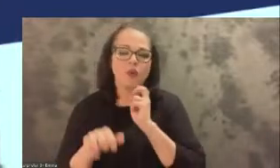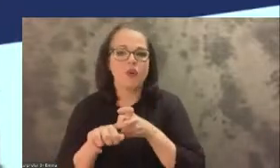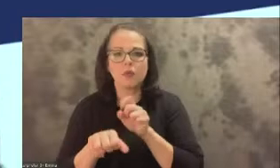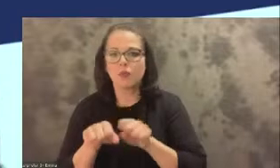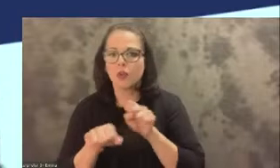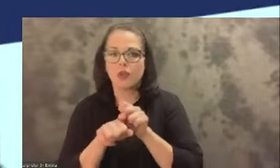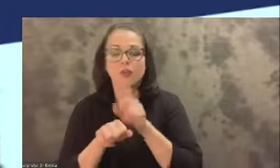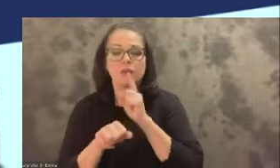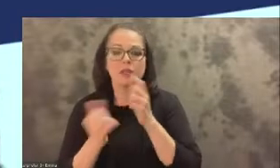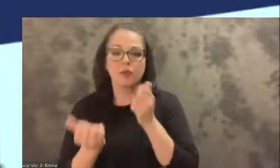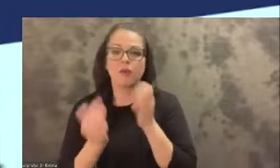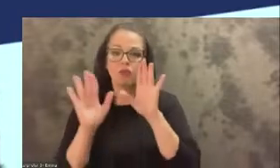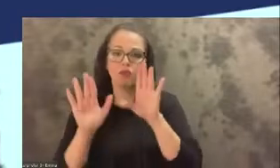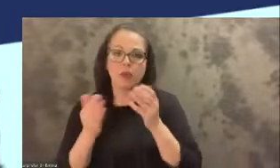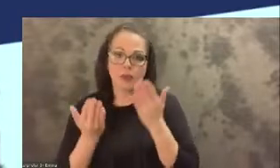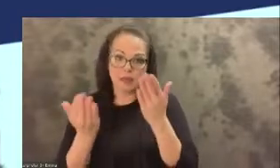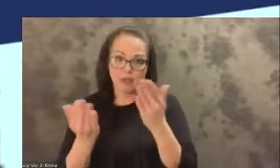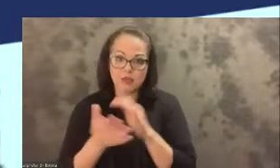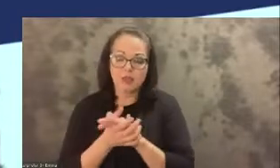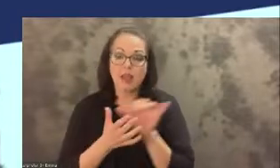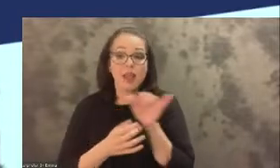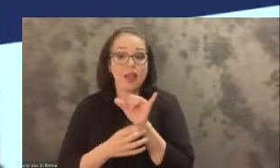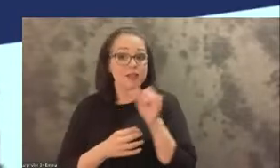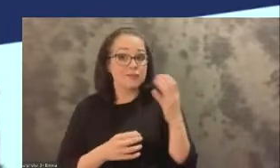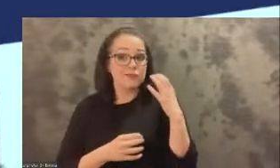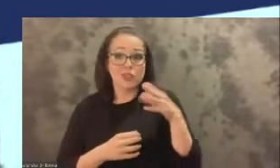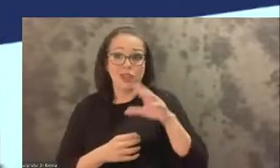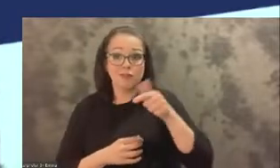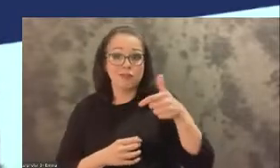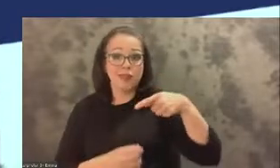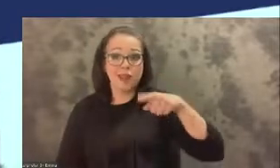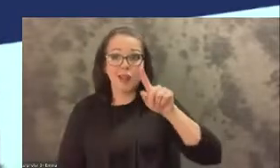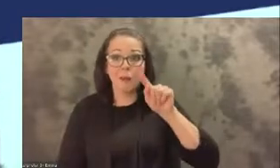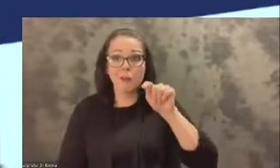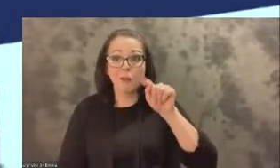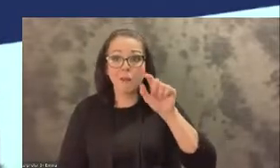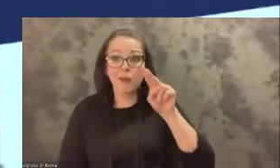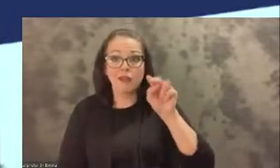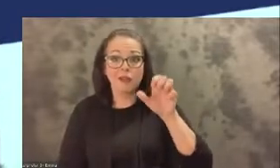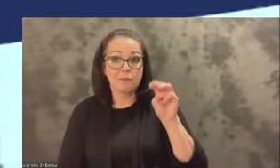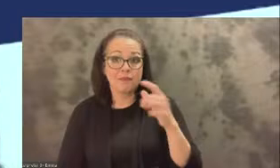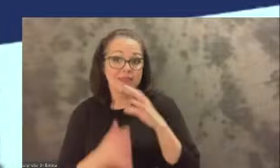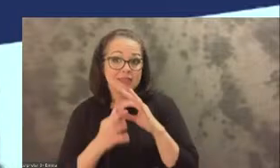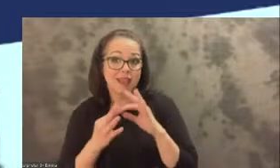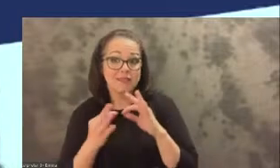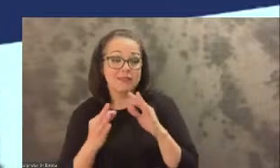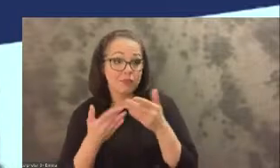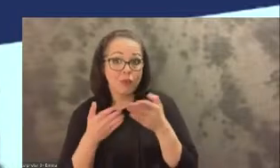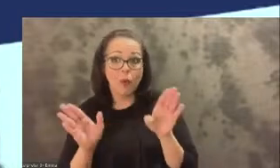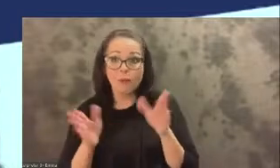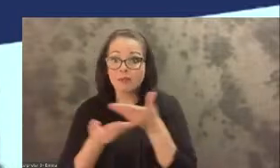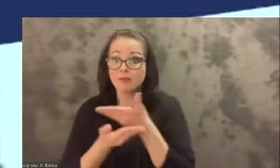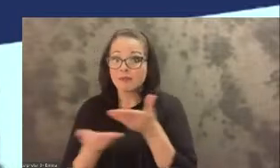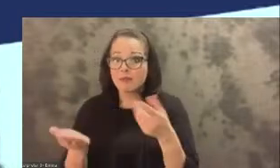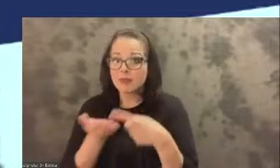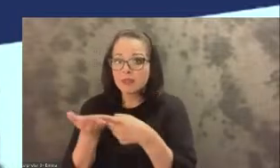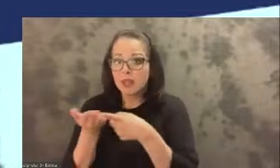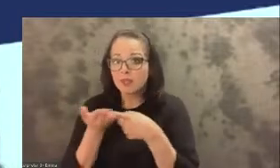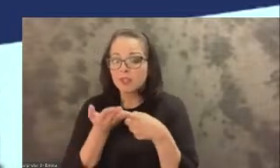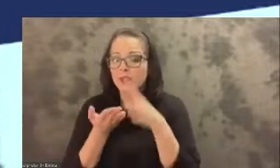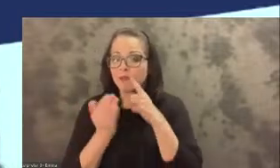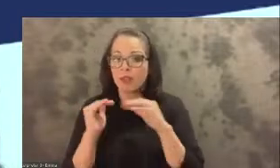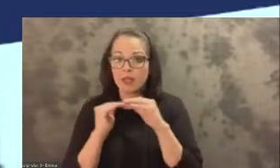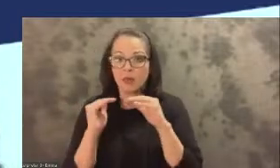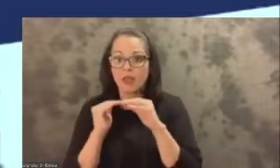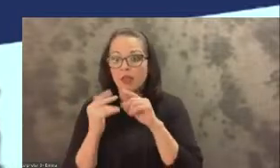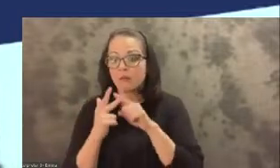great recommendations. As Chair Putnam says, the floor is open for discussion regarding the healthcare access and equality interim